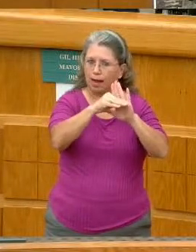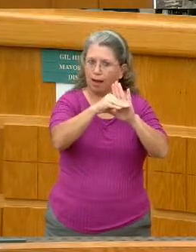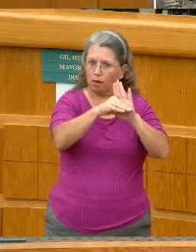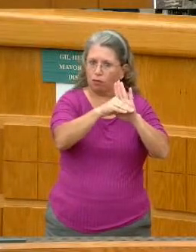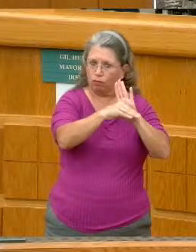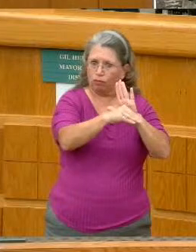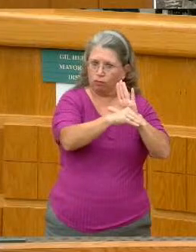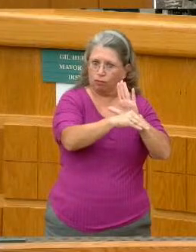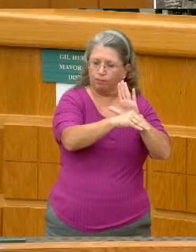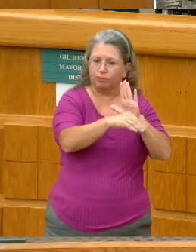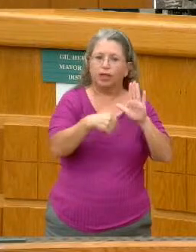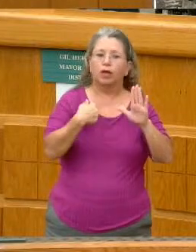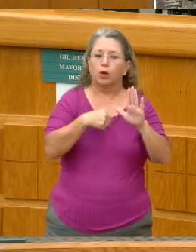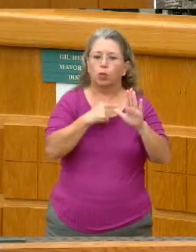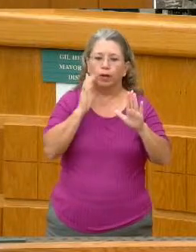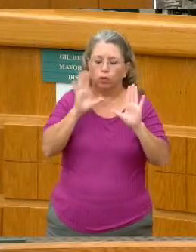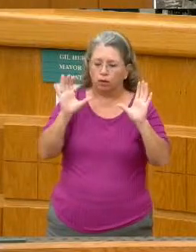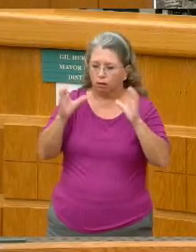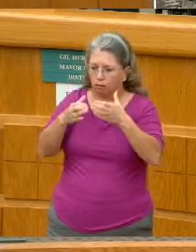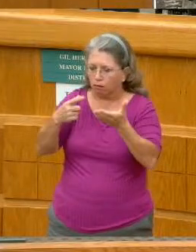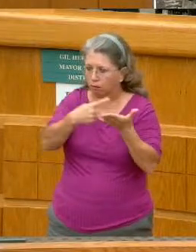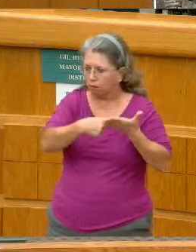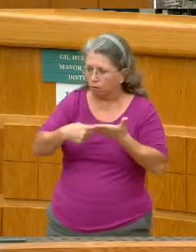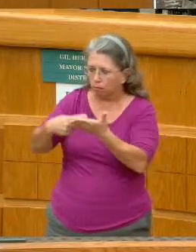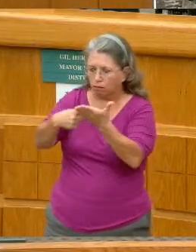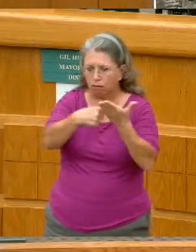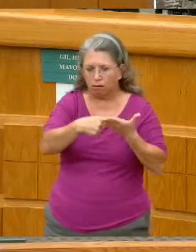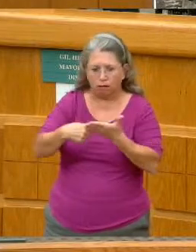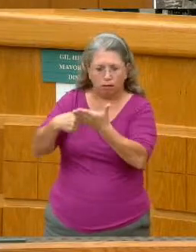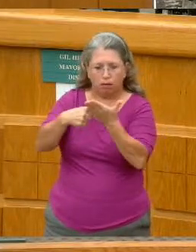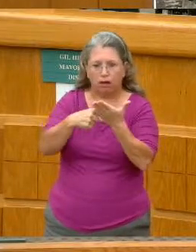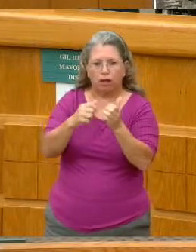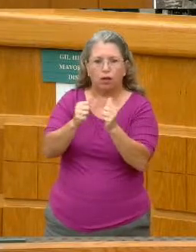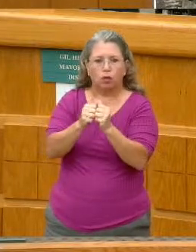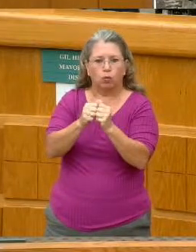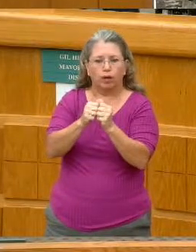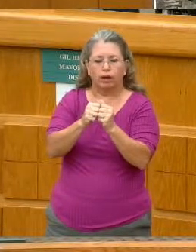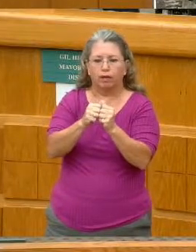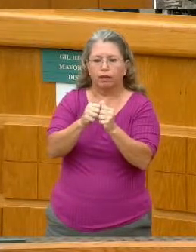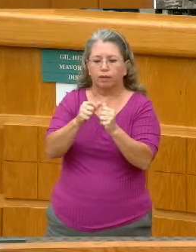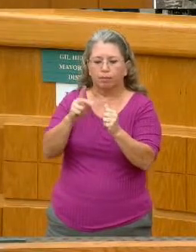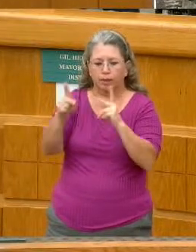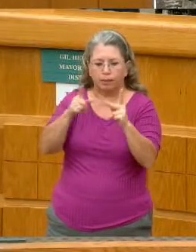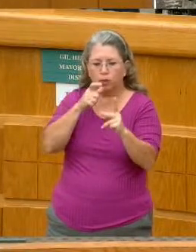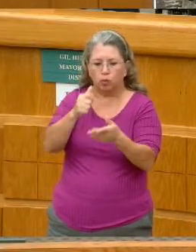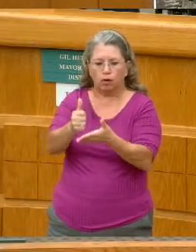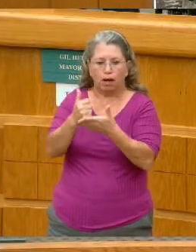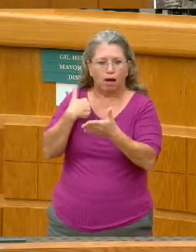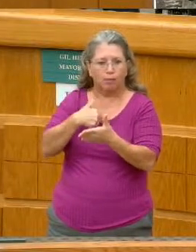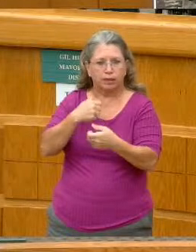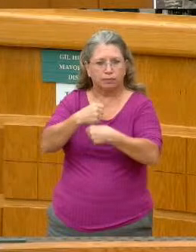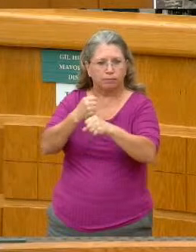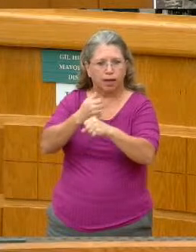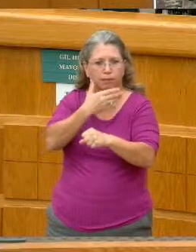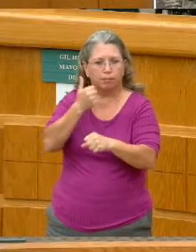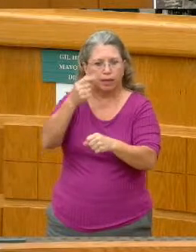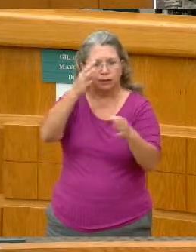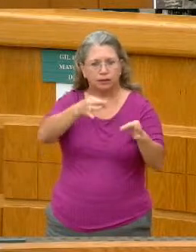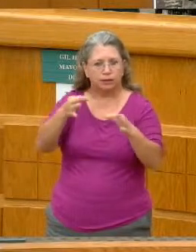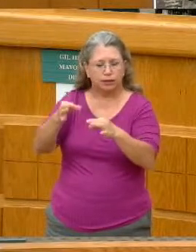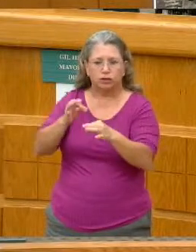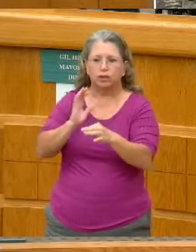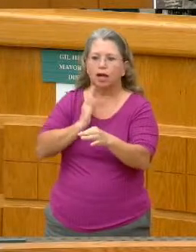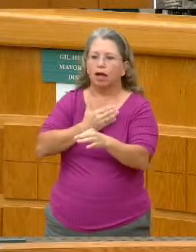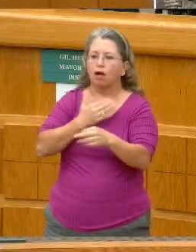gather together, as we always have in emergency management, with those that help us make the best health care decisions, which is our